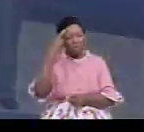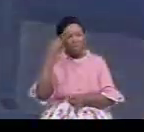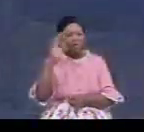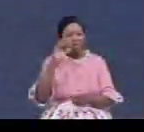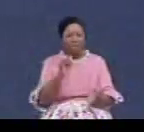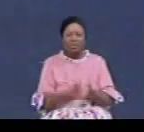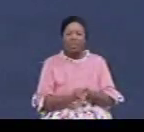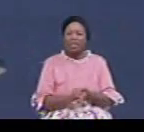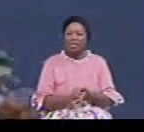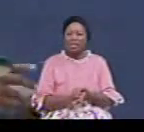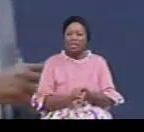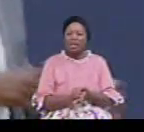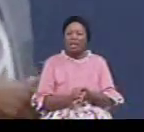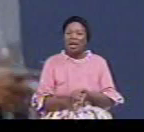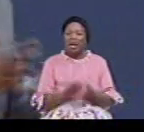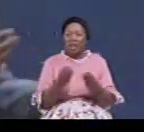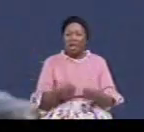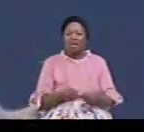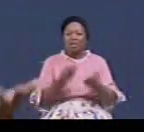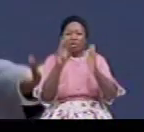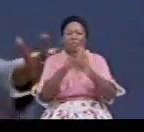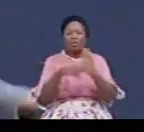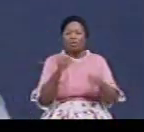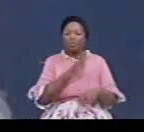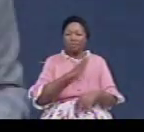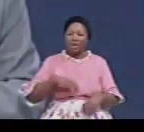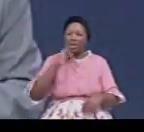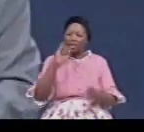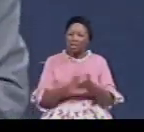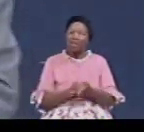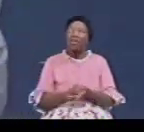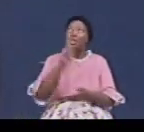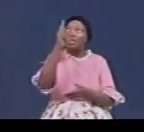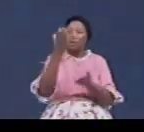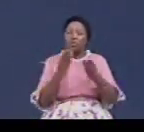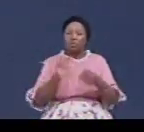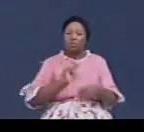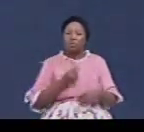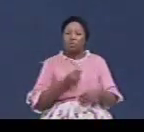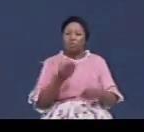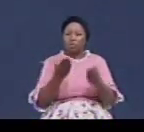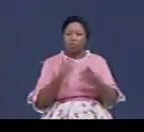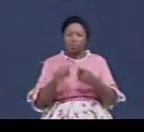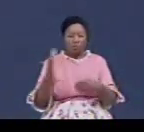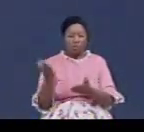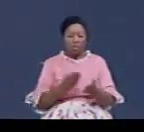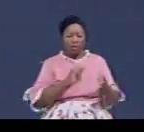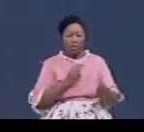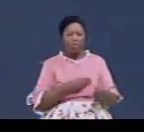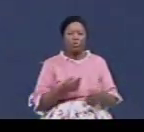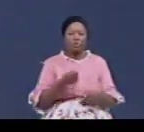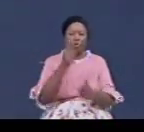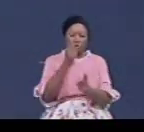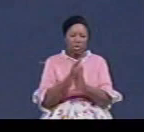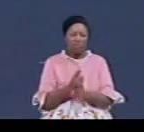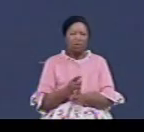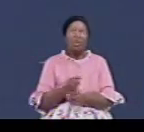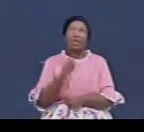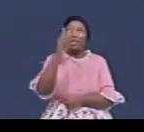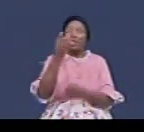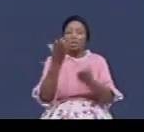of Christ is that he wants to bring us justification. He wants to bring